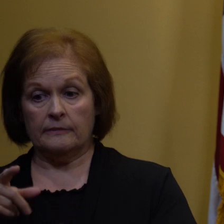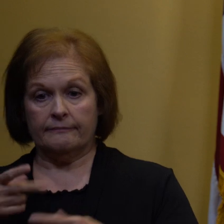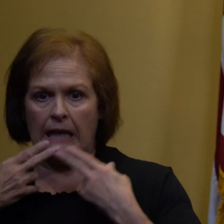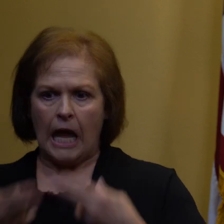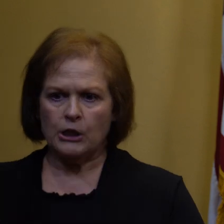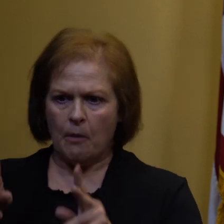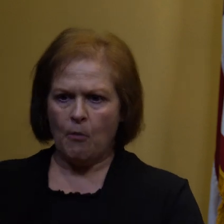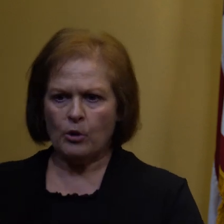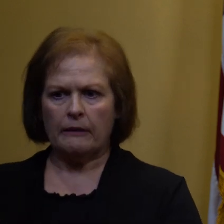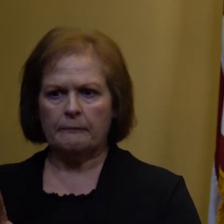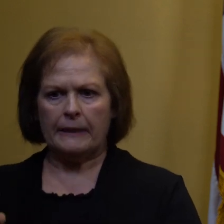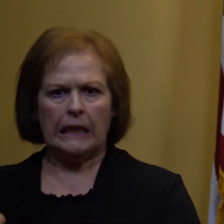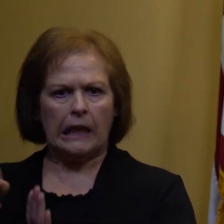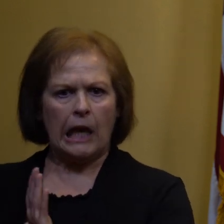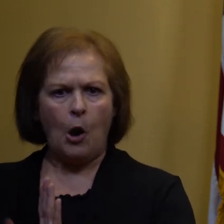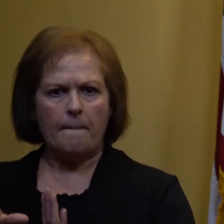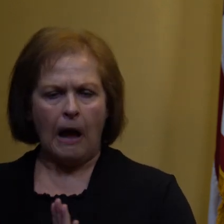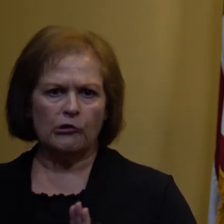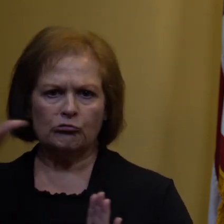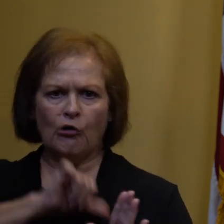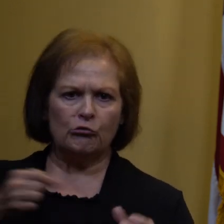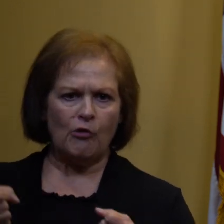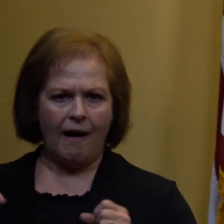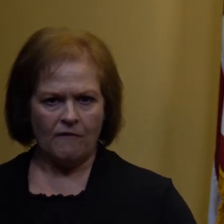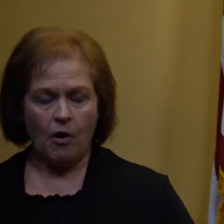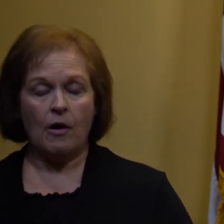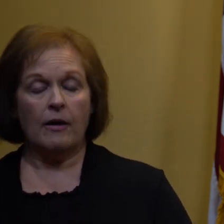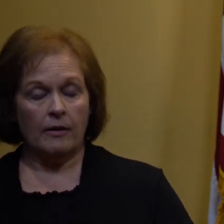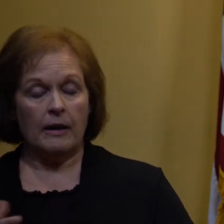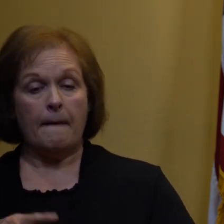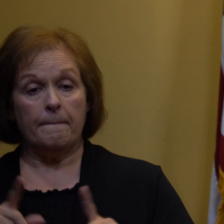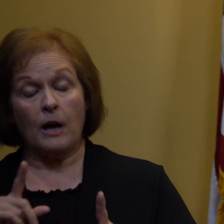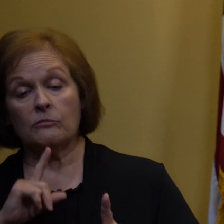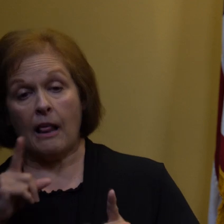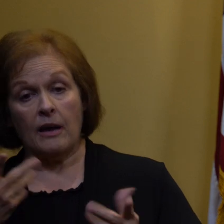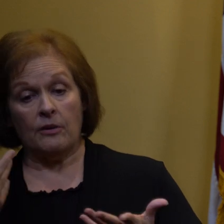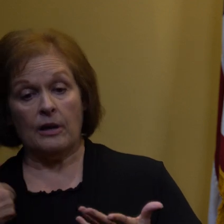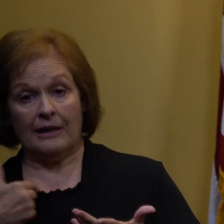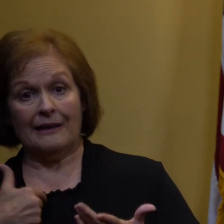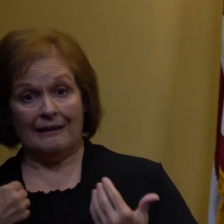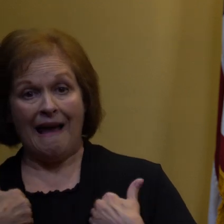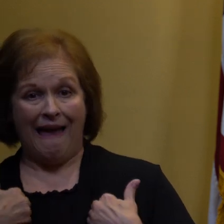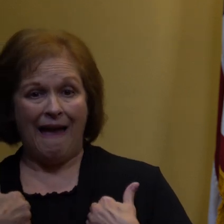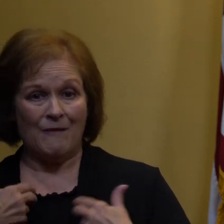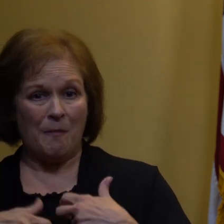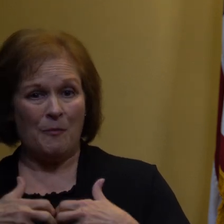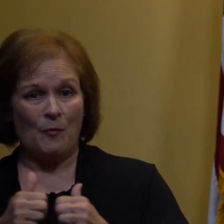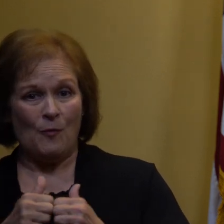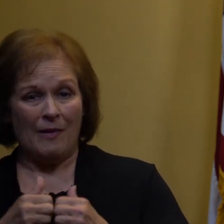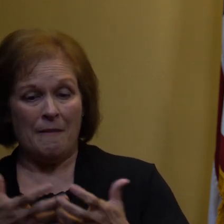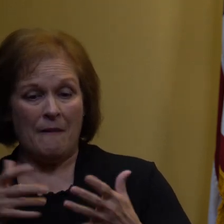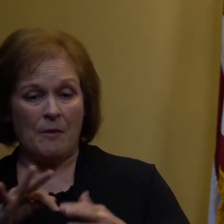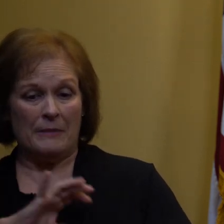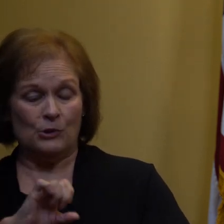person being killed by a drunk driver. Absolutely not. But the reality is that we do have a manpower issue, and we